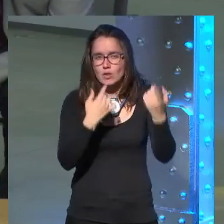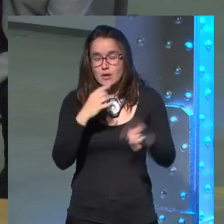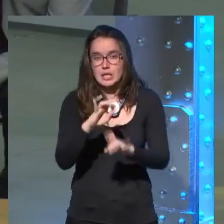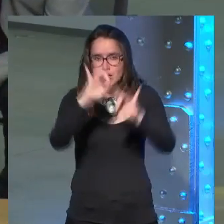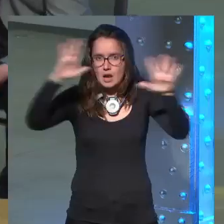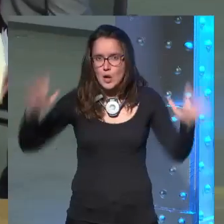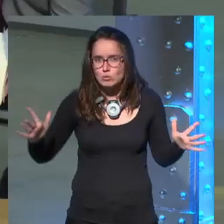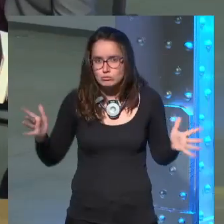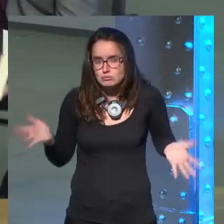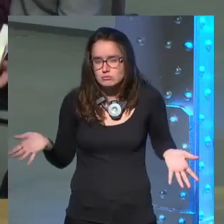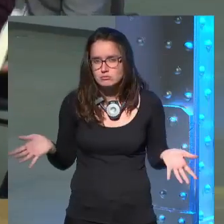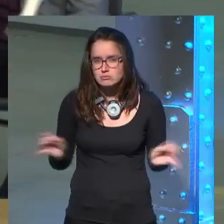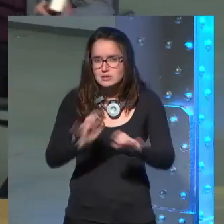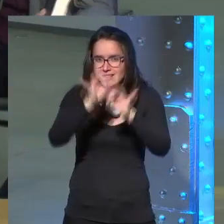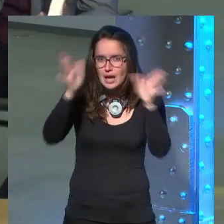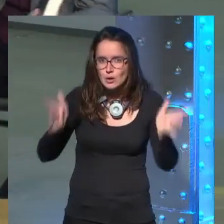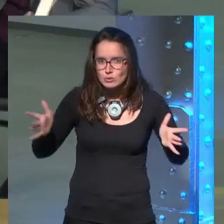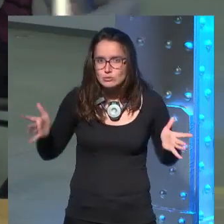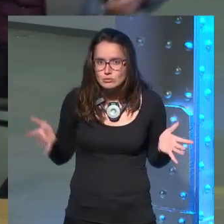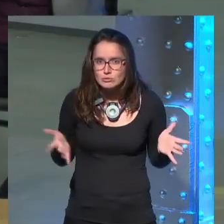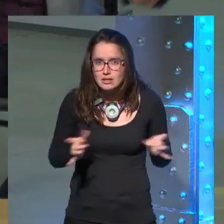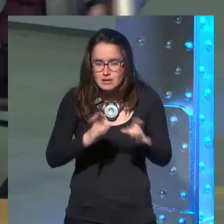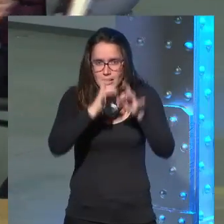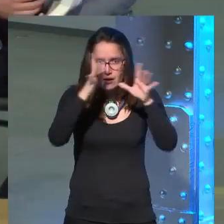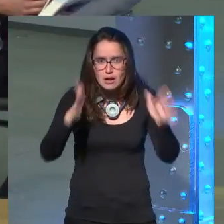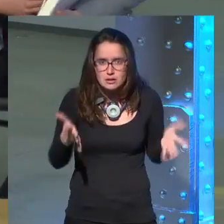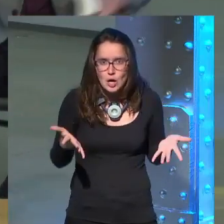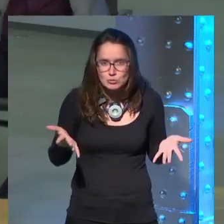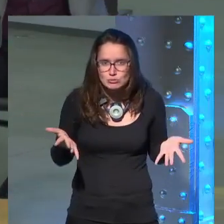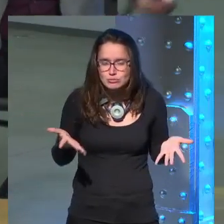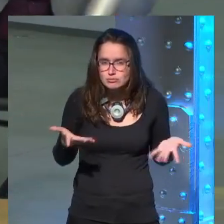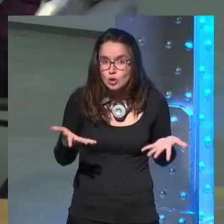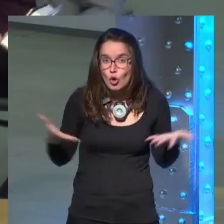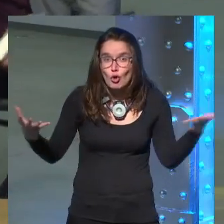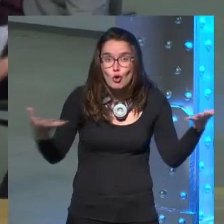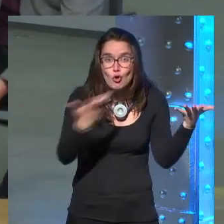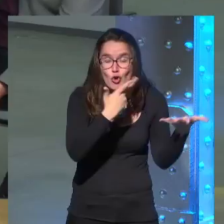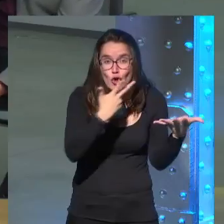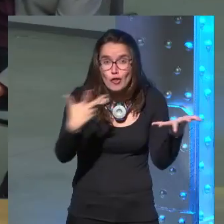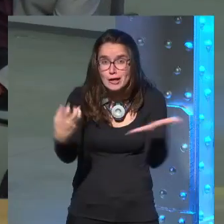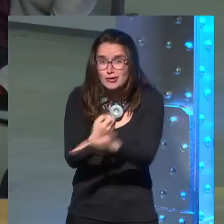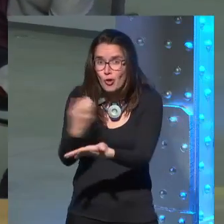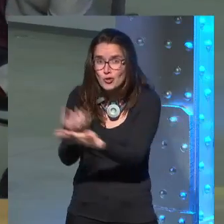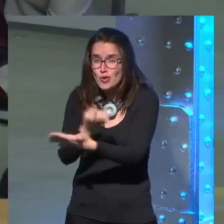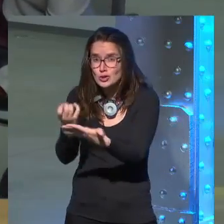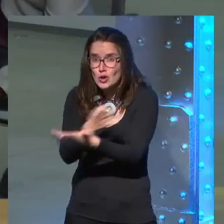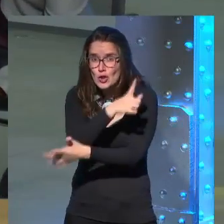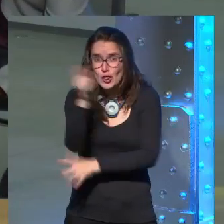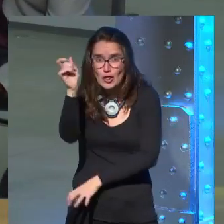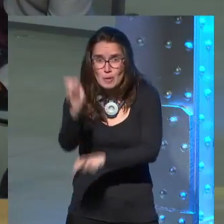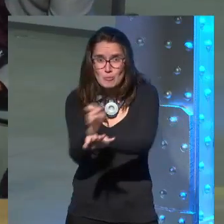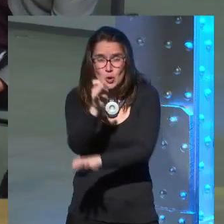some of you will say it's of course there are things that we will never be able